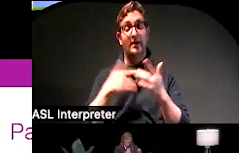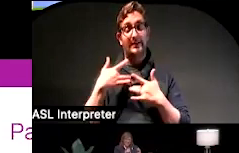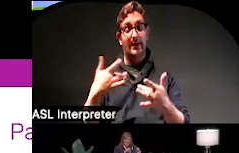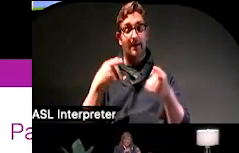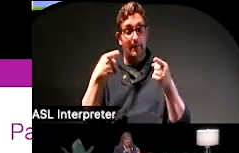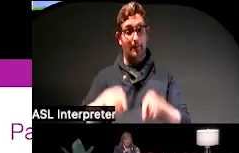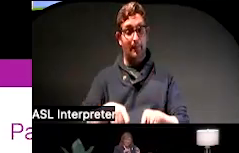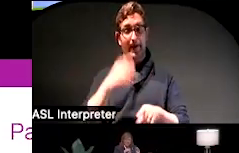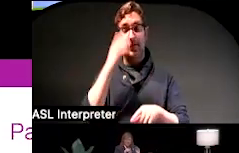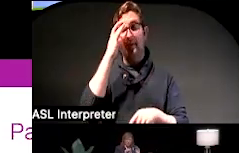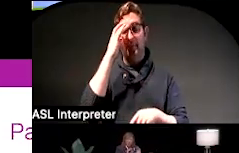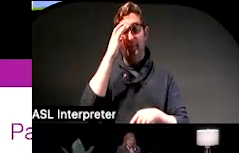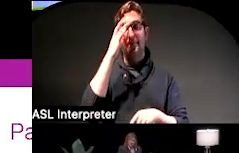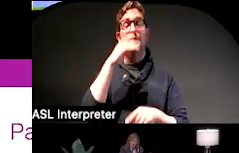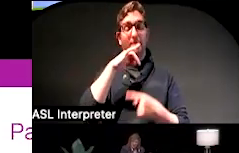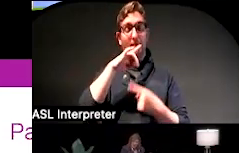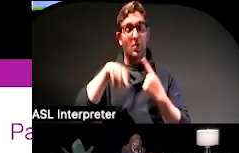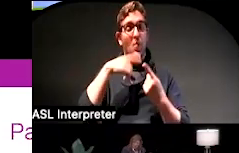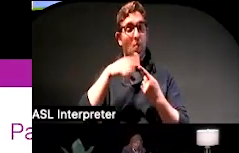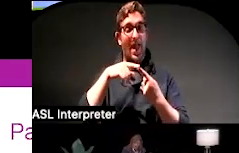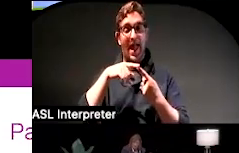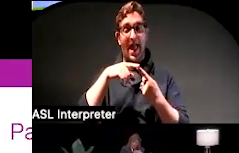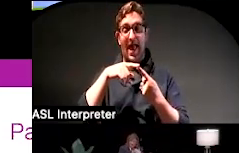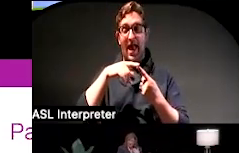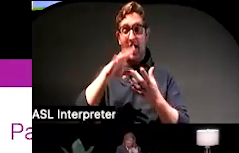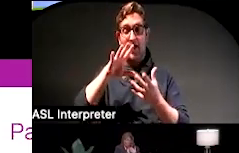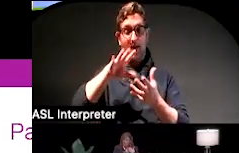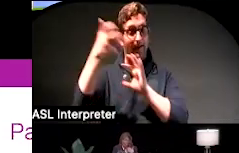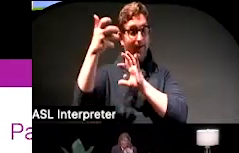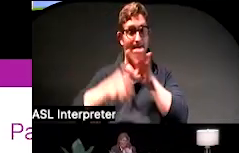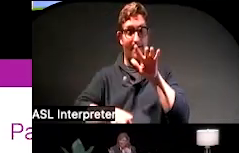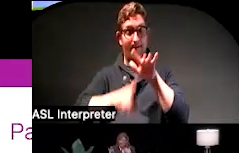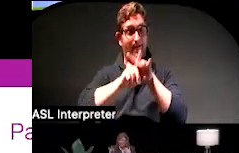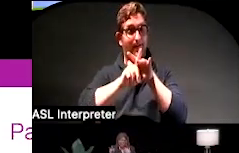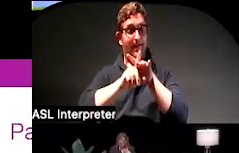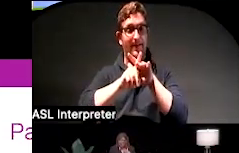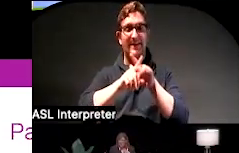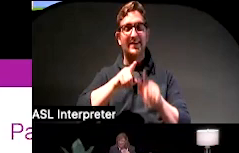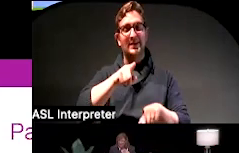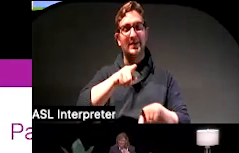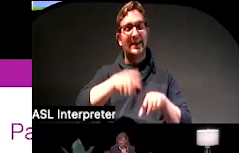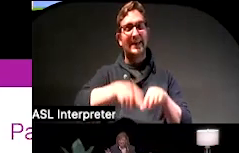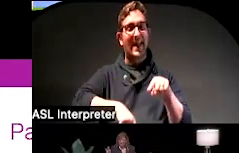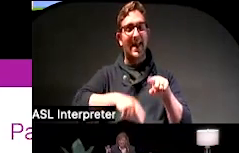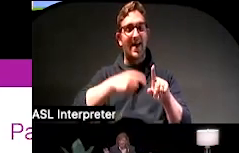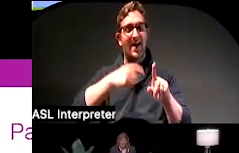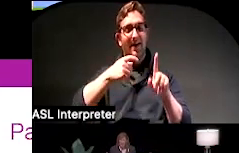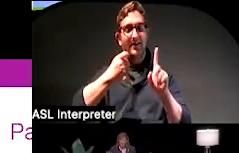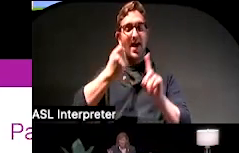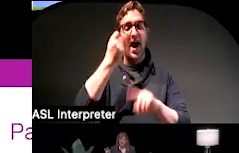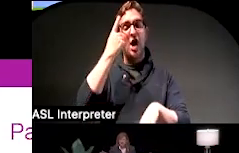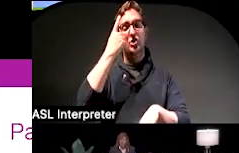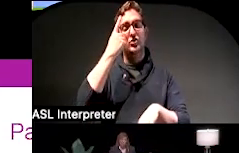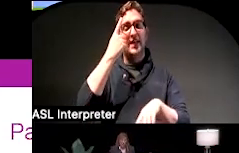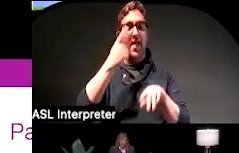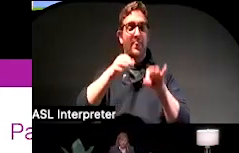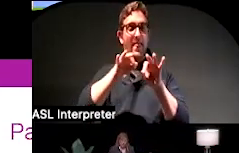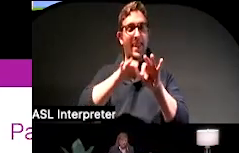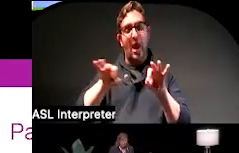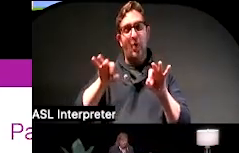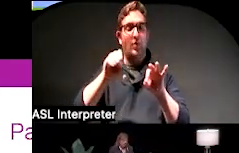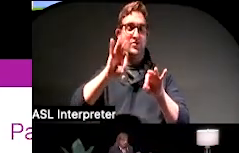that when the crisis happens, you can't understand the language at